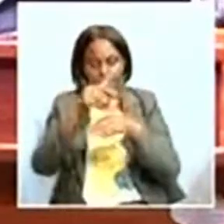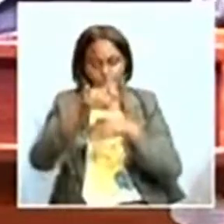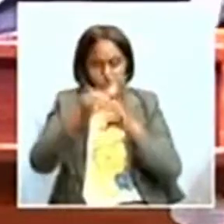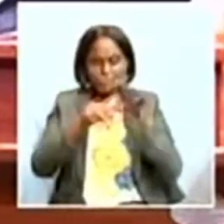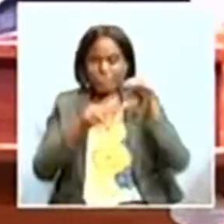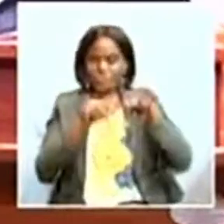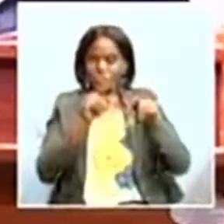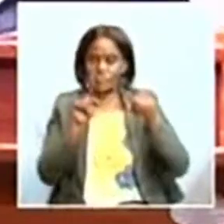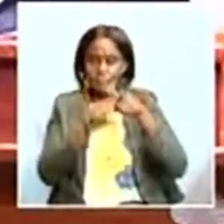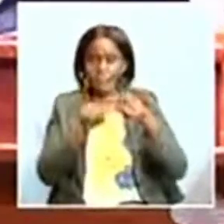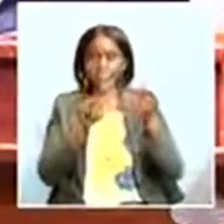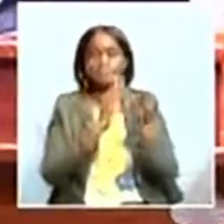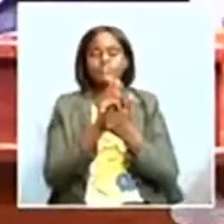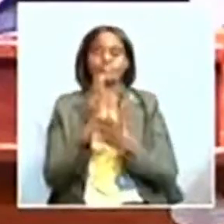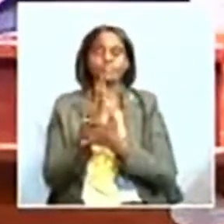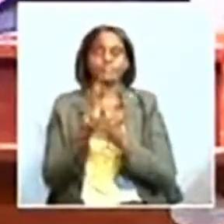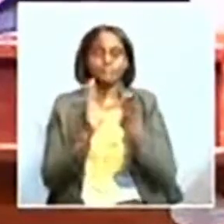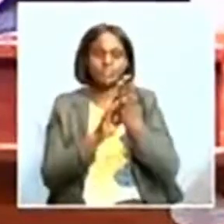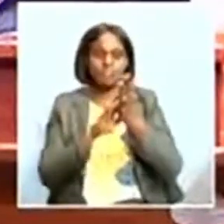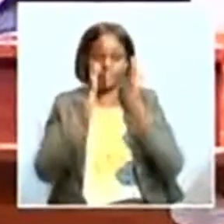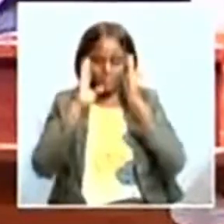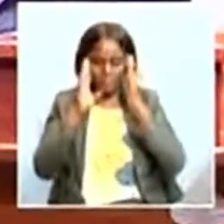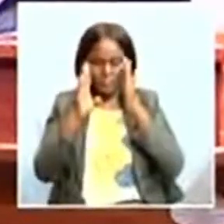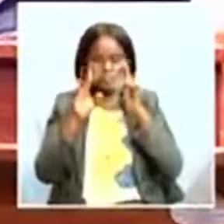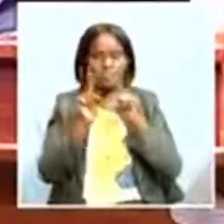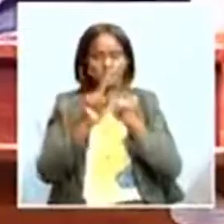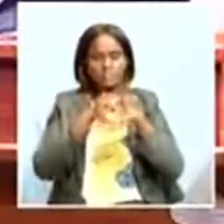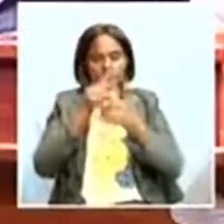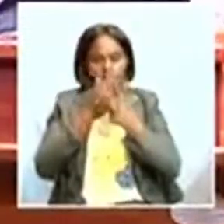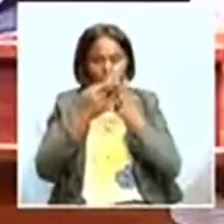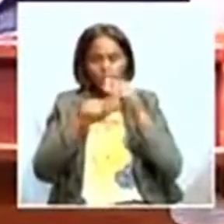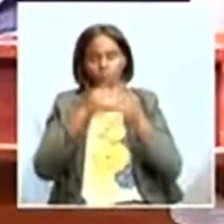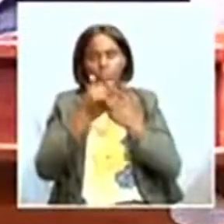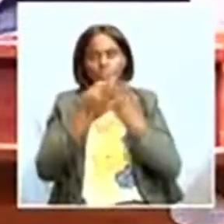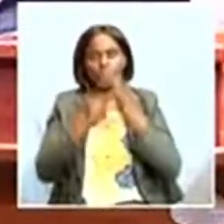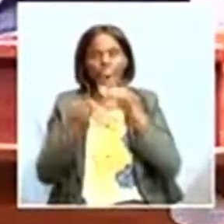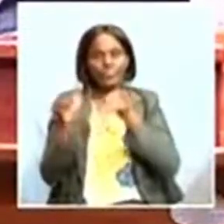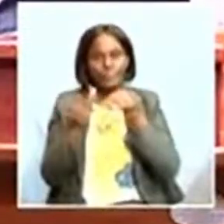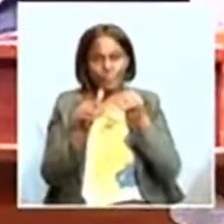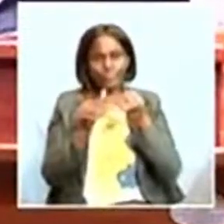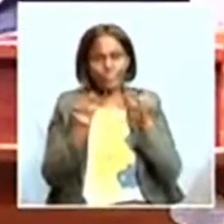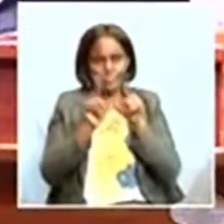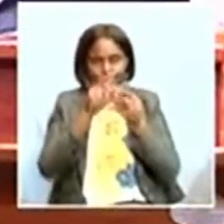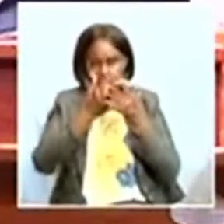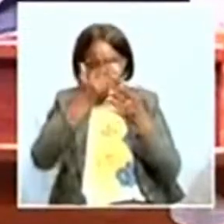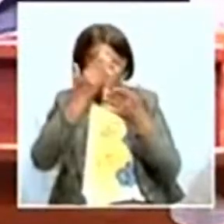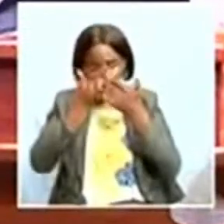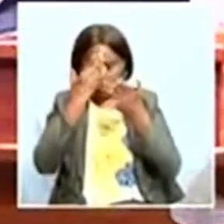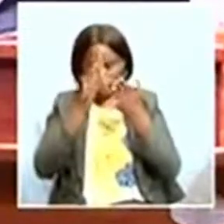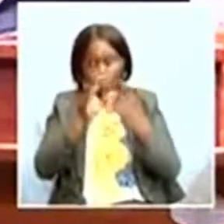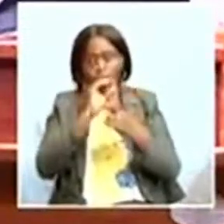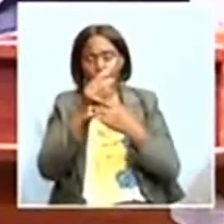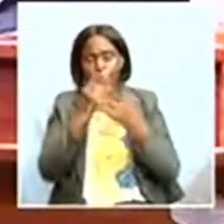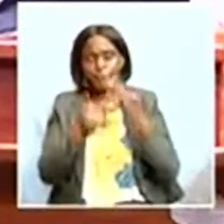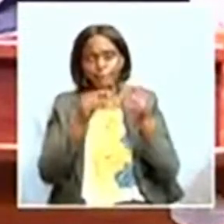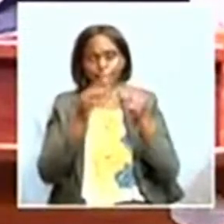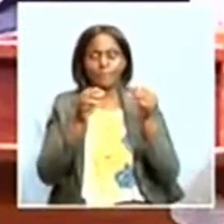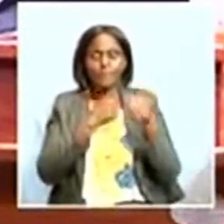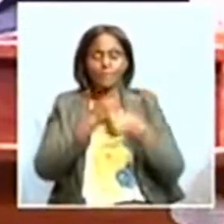child, prevent school attendance, and lawfully withdraw a learner or